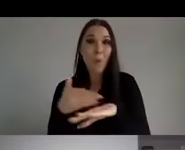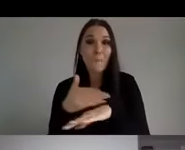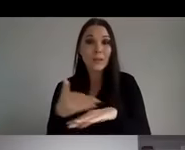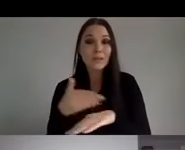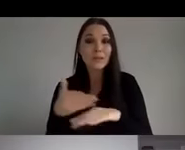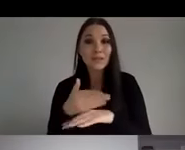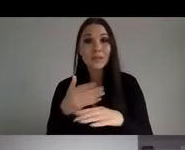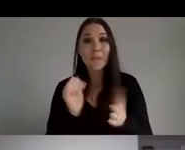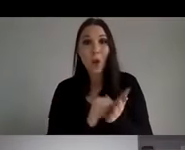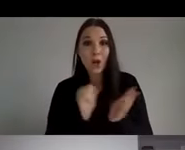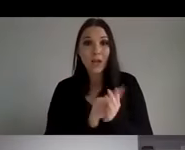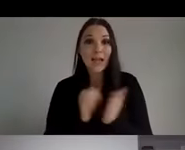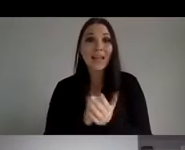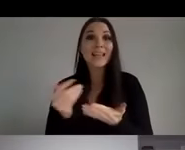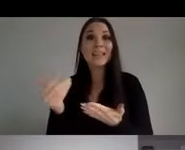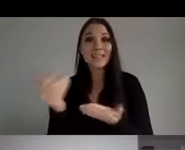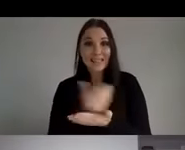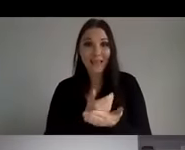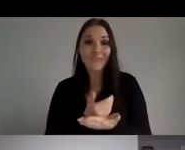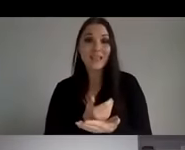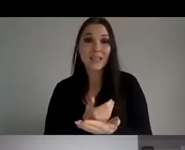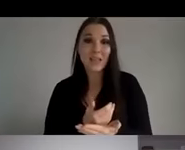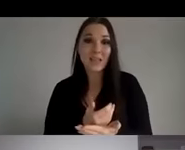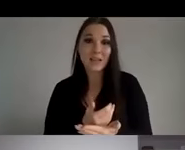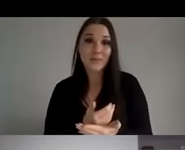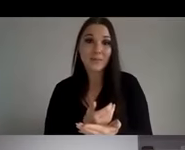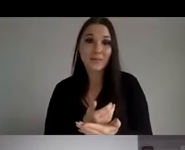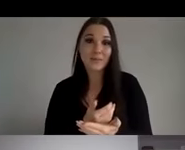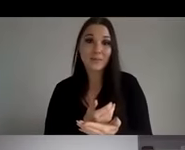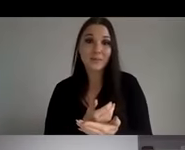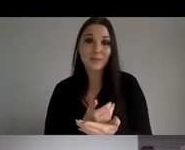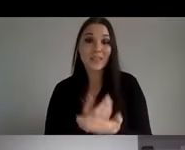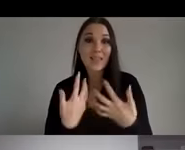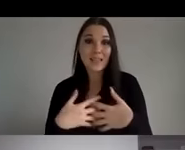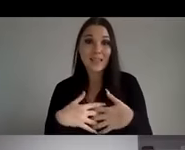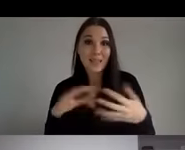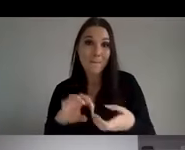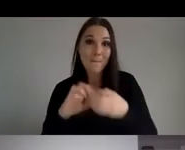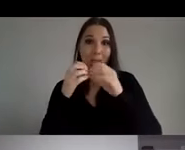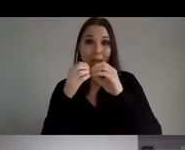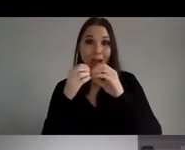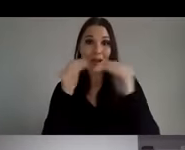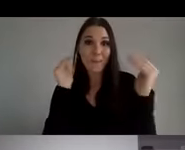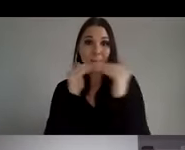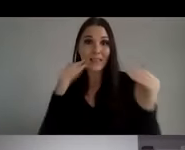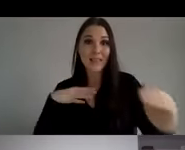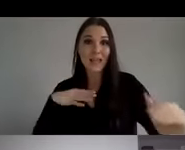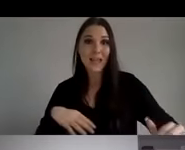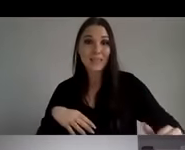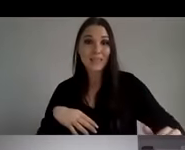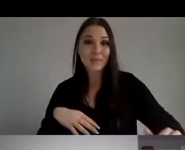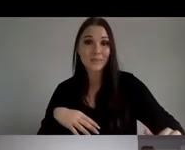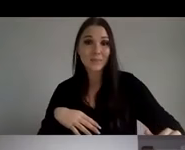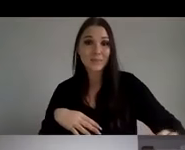in safety for safety, and then compose a system that fits really the needs of